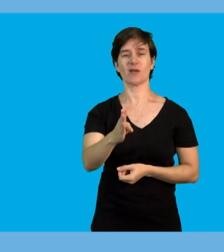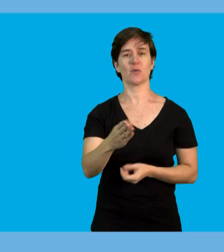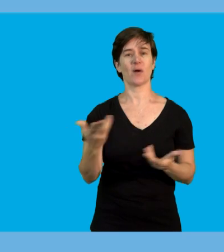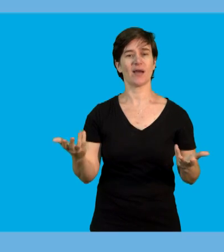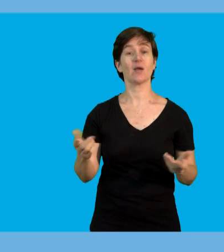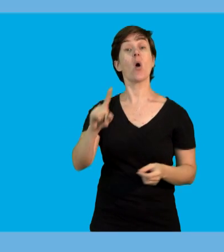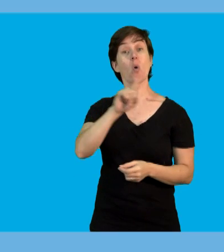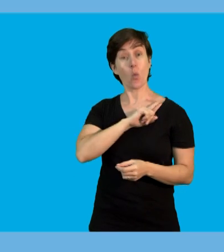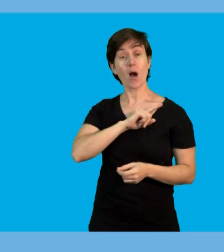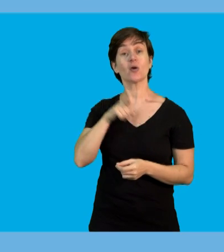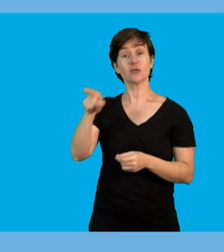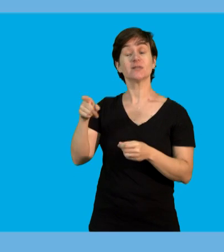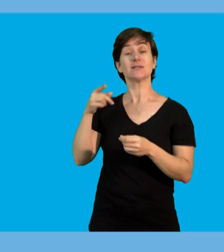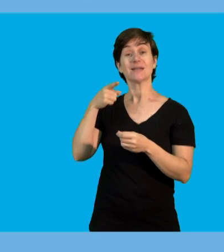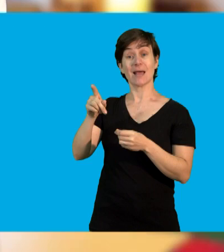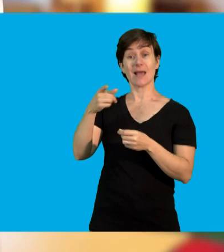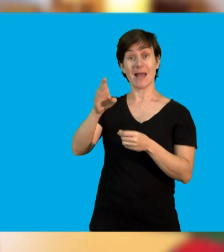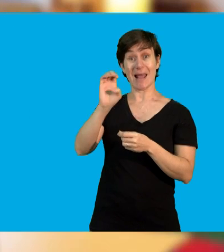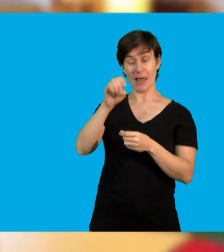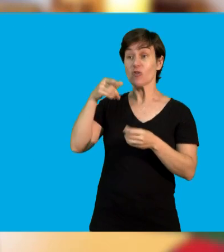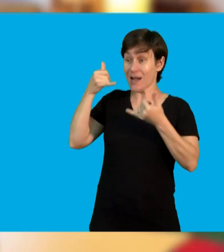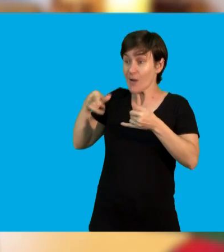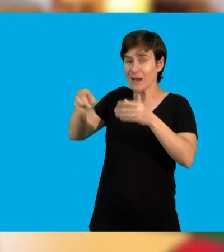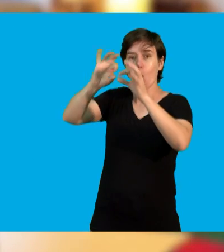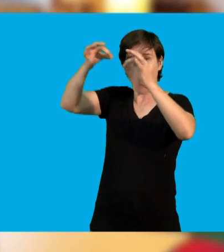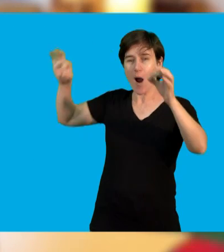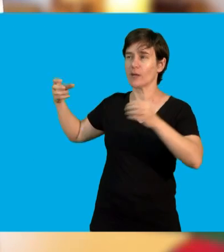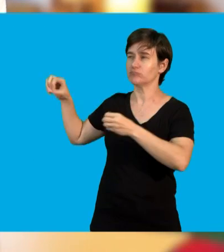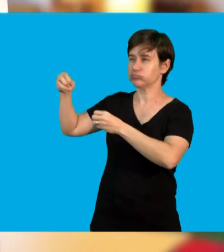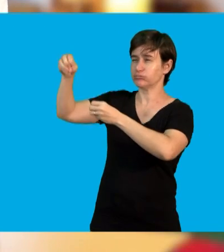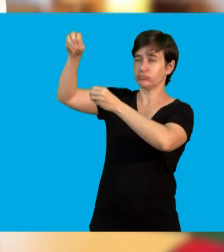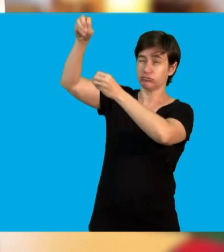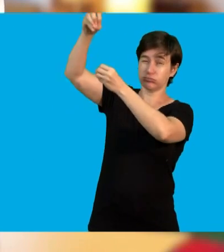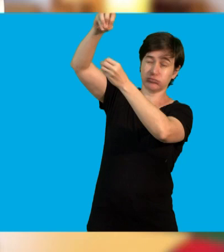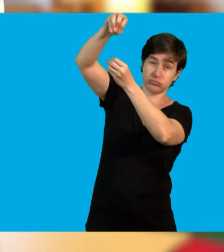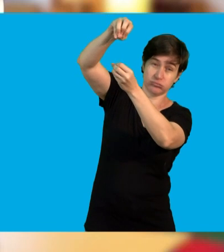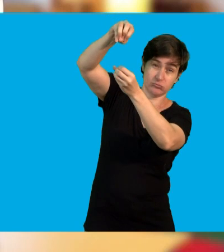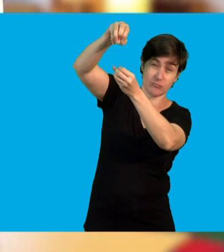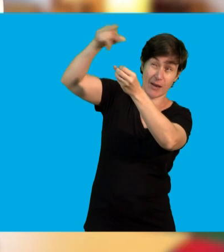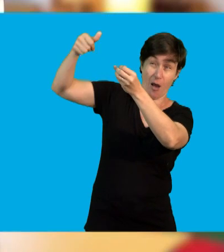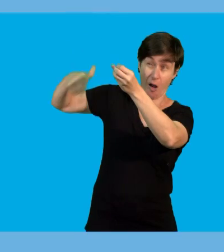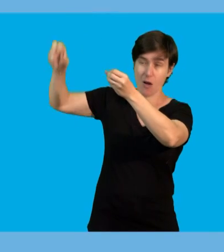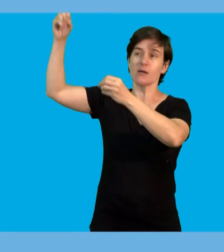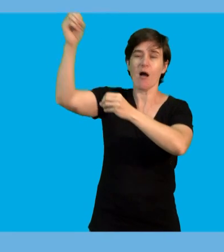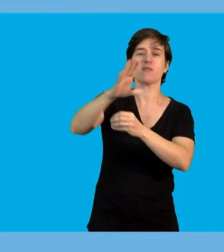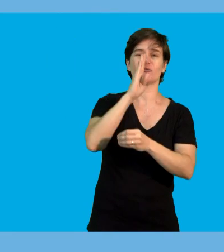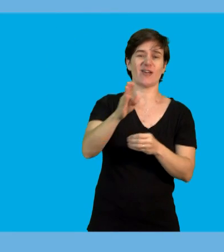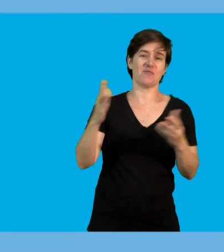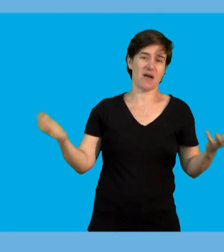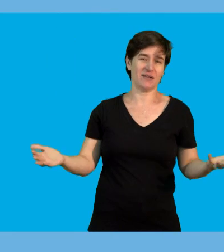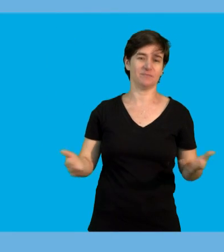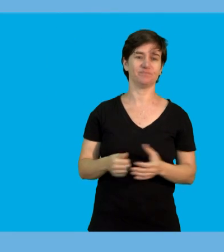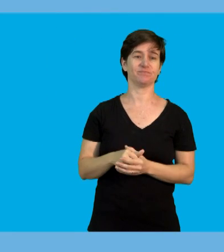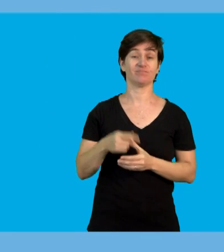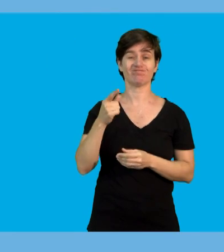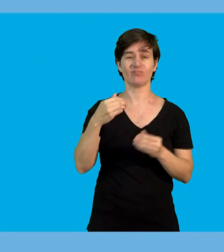bulb turns on immediately because there are electrons in the wire. So it doesn't mean that if this is your